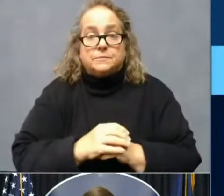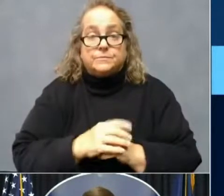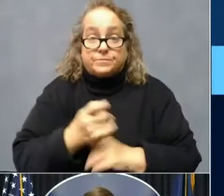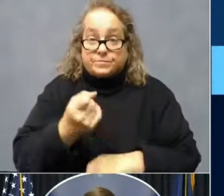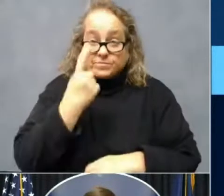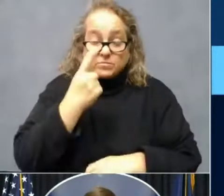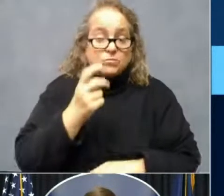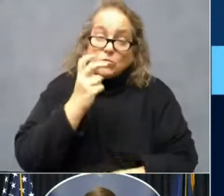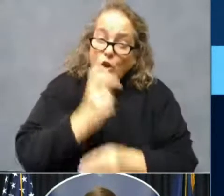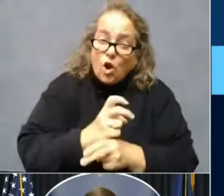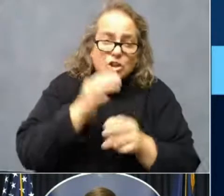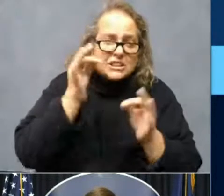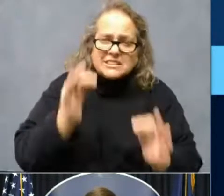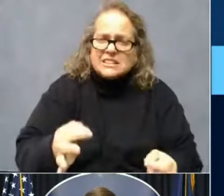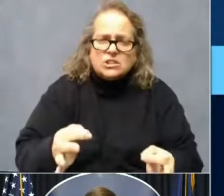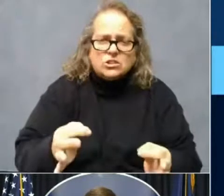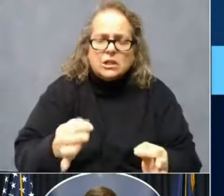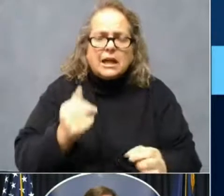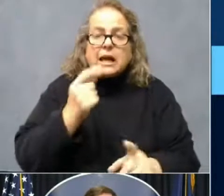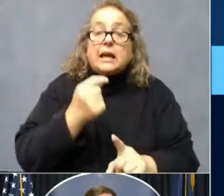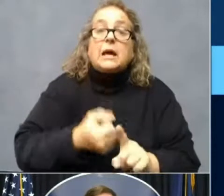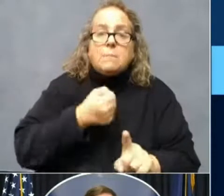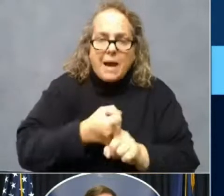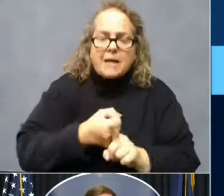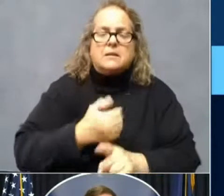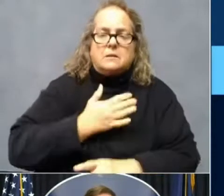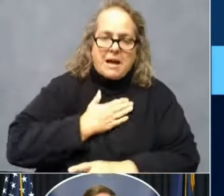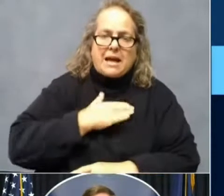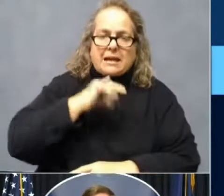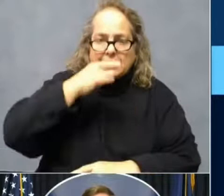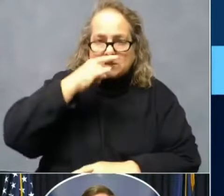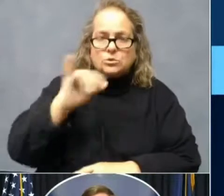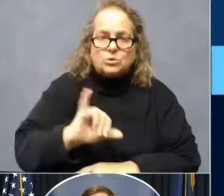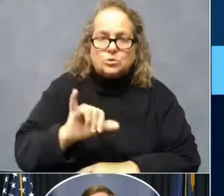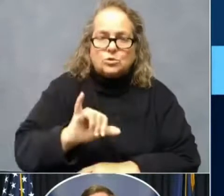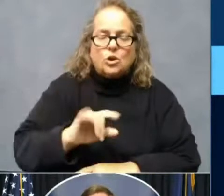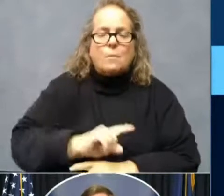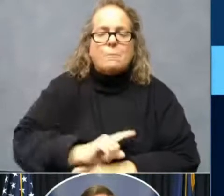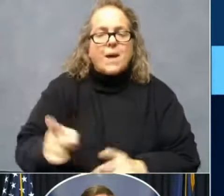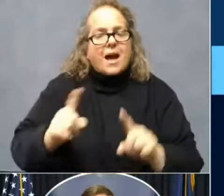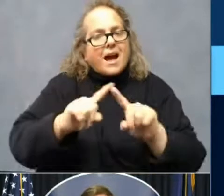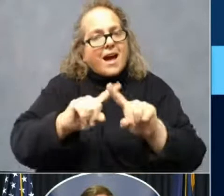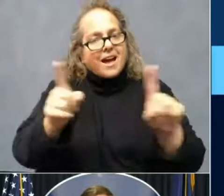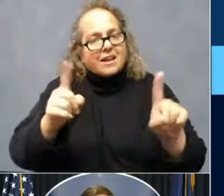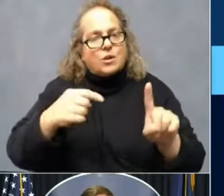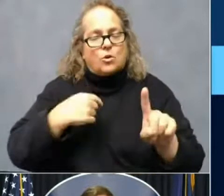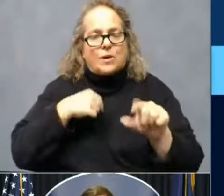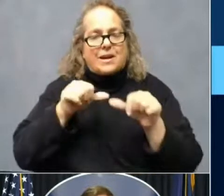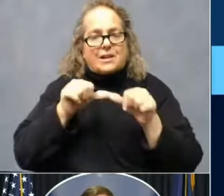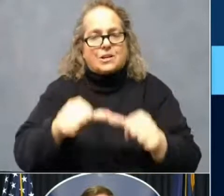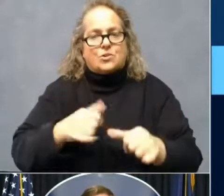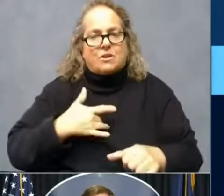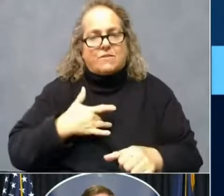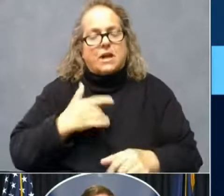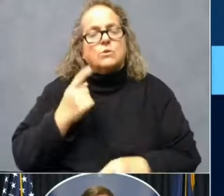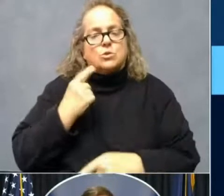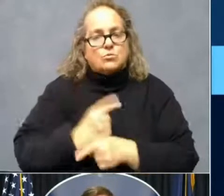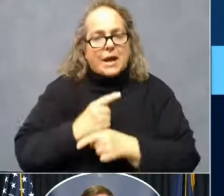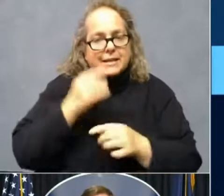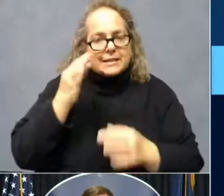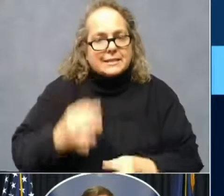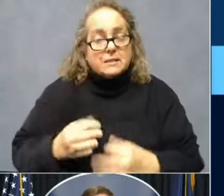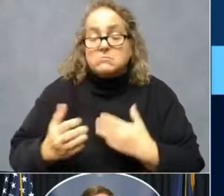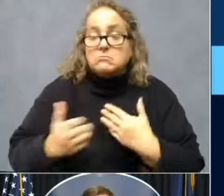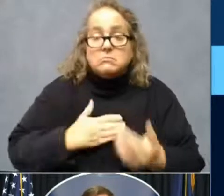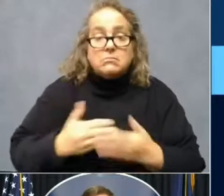directly impacted my kids, but we continue to believe it was the right decision, even if unpopular, at a time when we